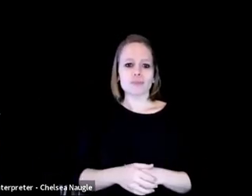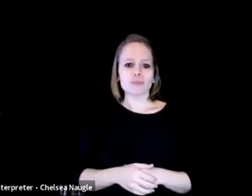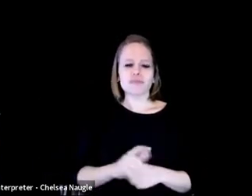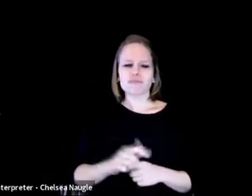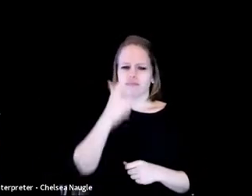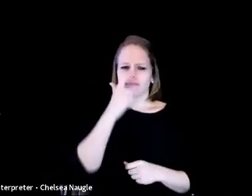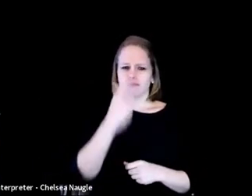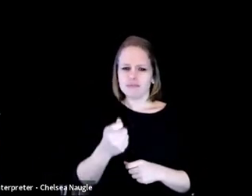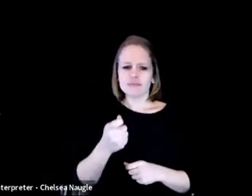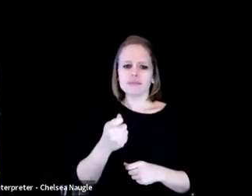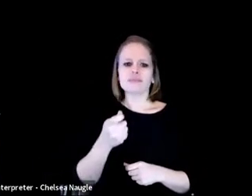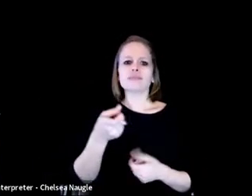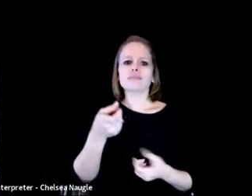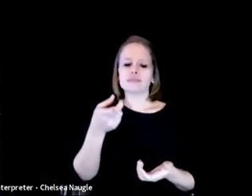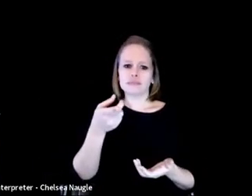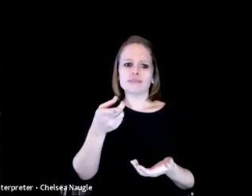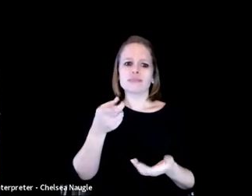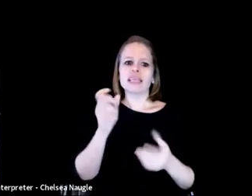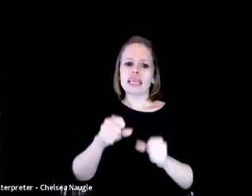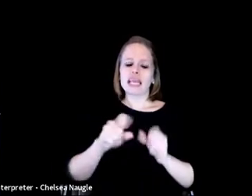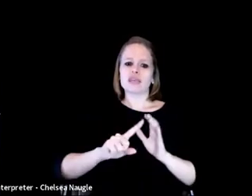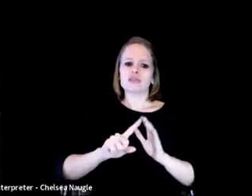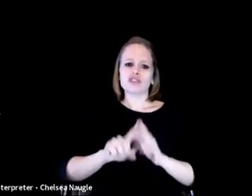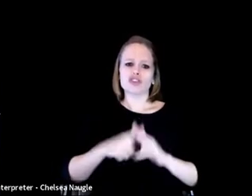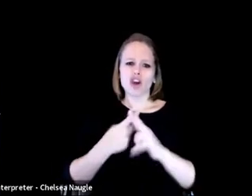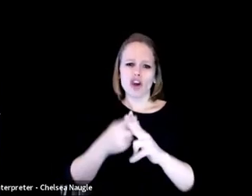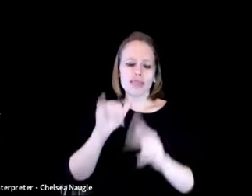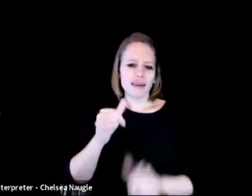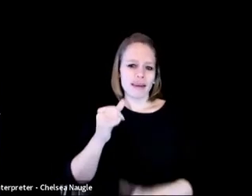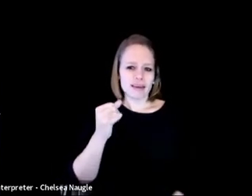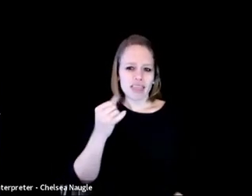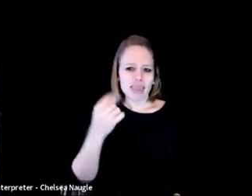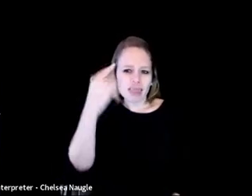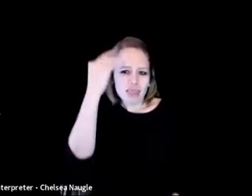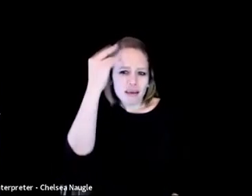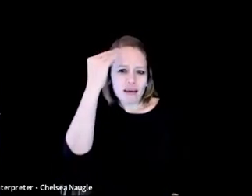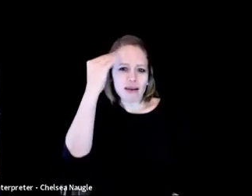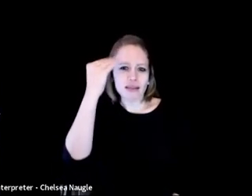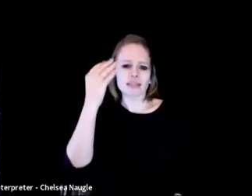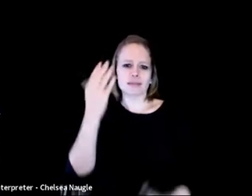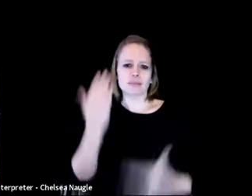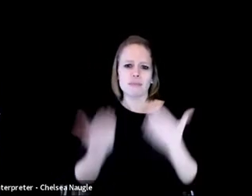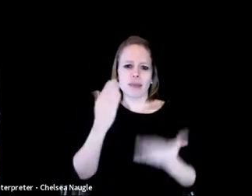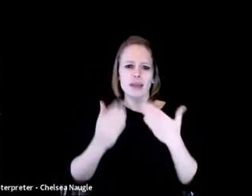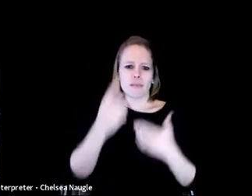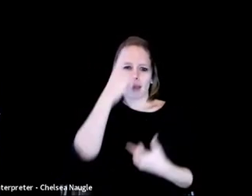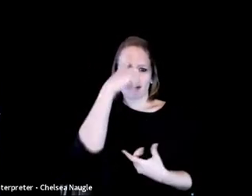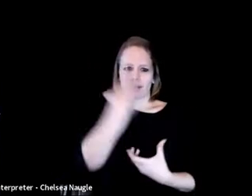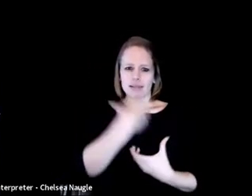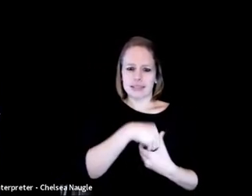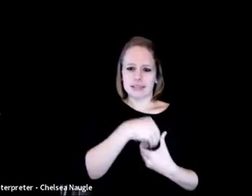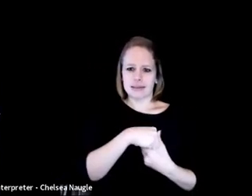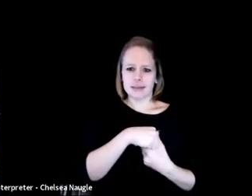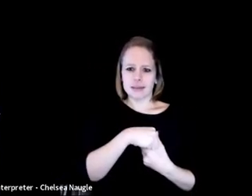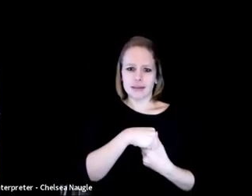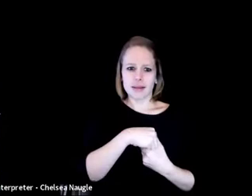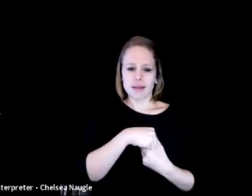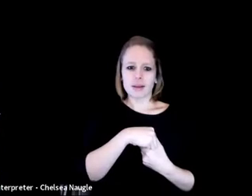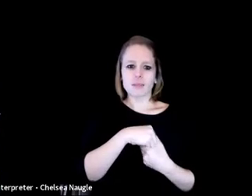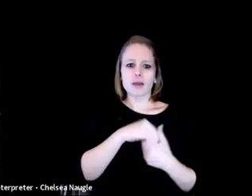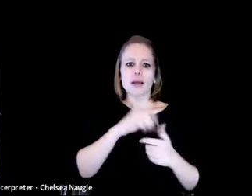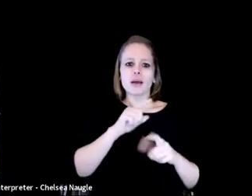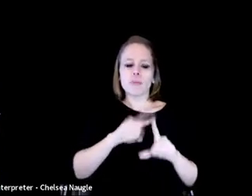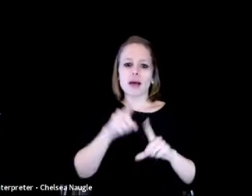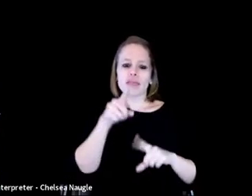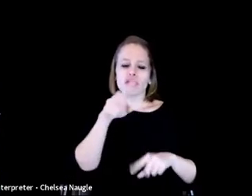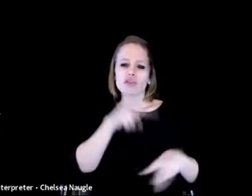a diagnosis someone might have of autism is based on the observations of just looking at the person's behavior, but they're not thinking about, and we know